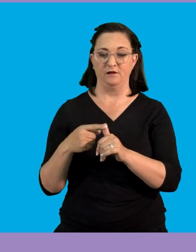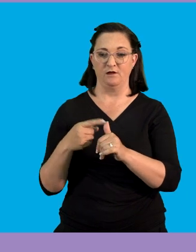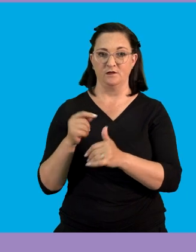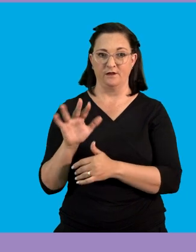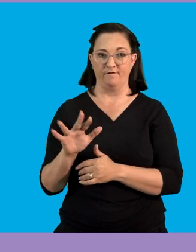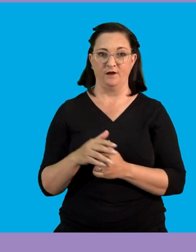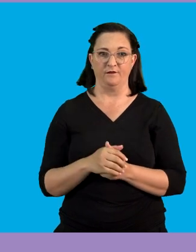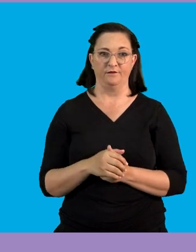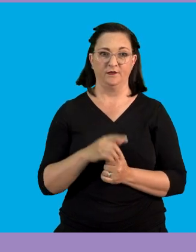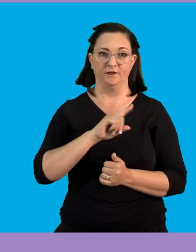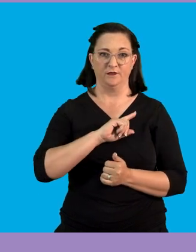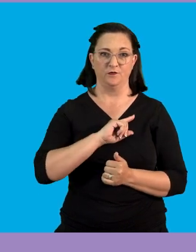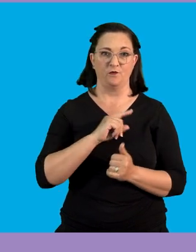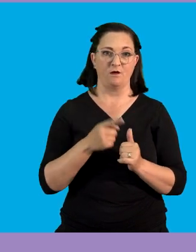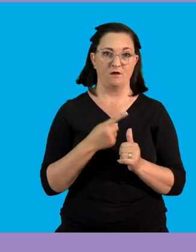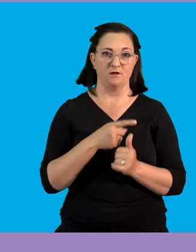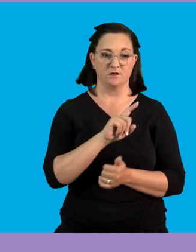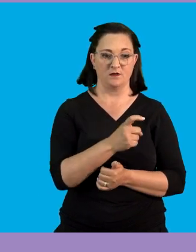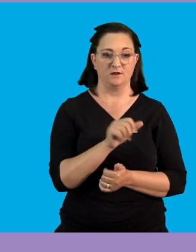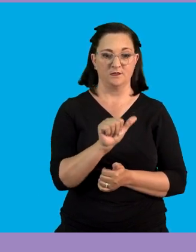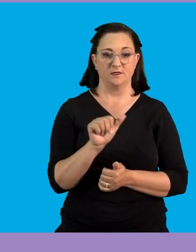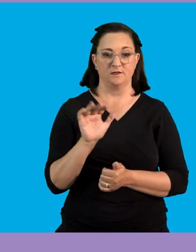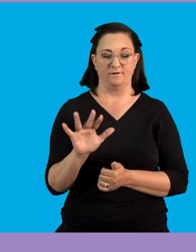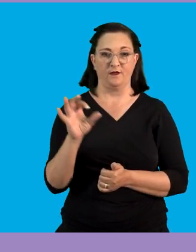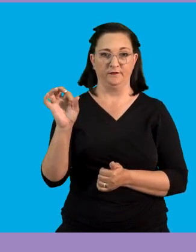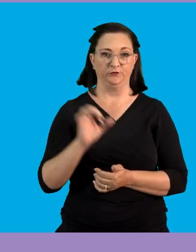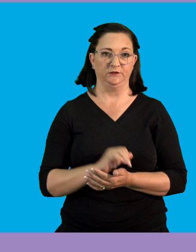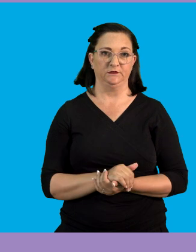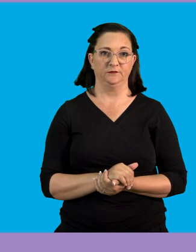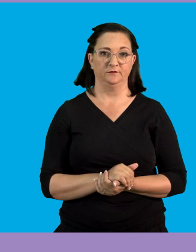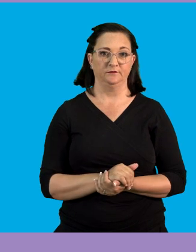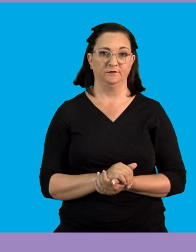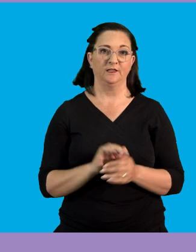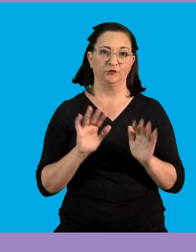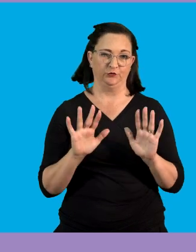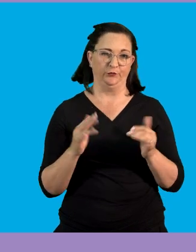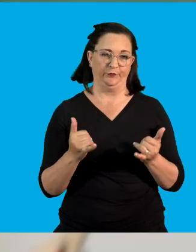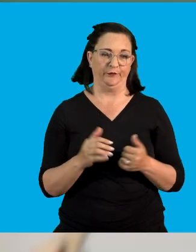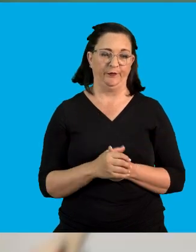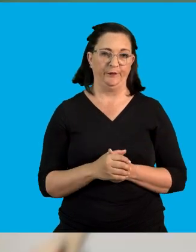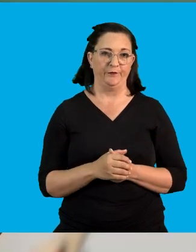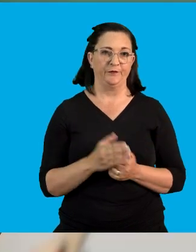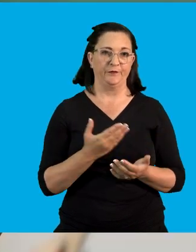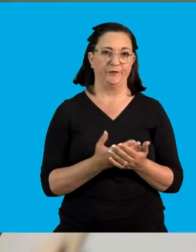is 5, so then our value of x is 65